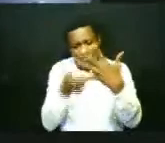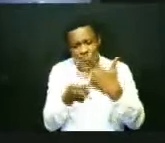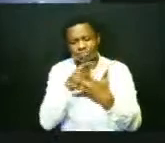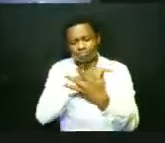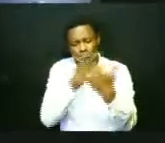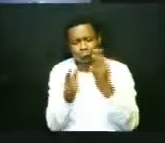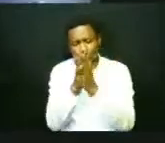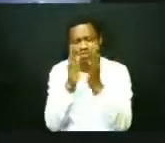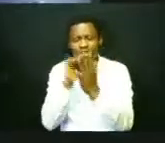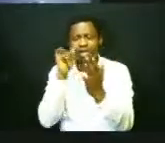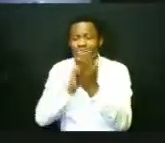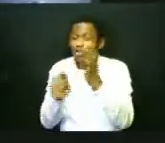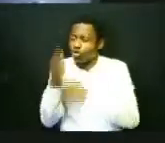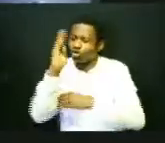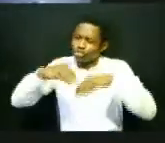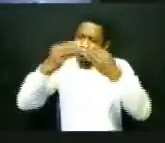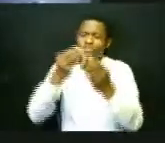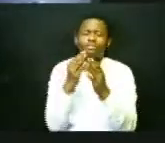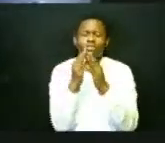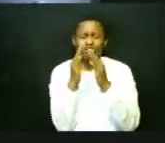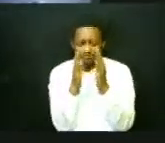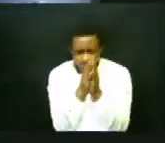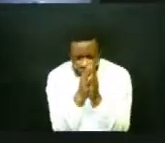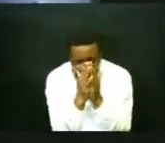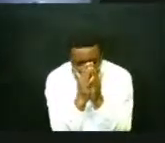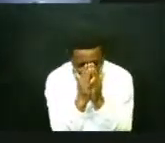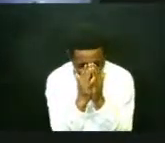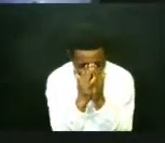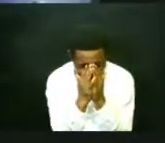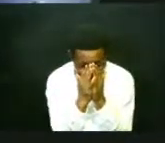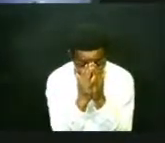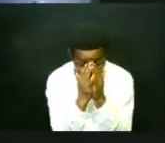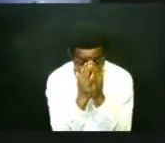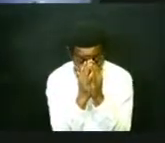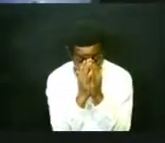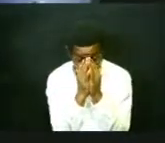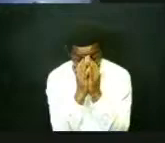Jesus. In the name of Jesus.